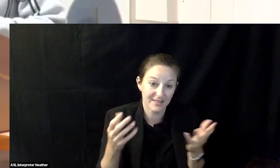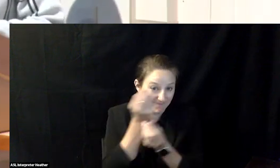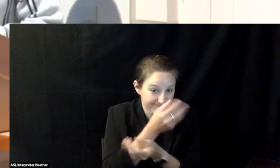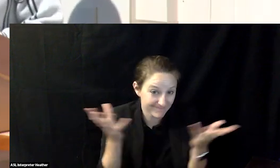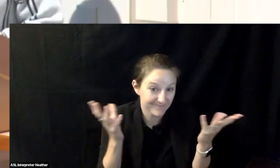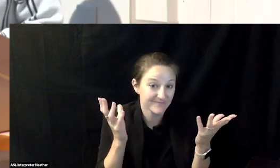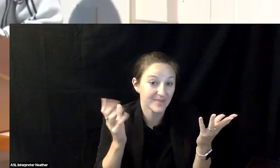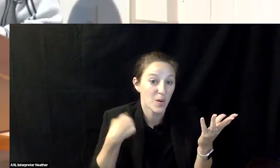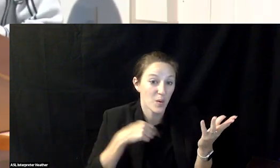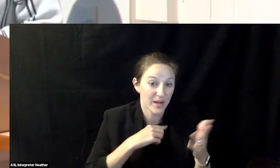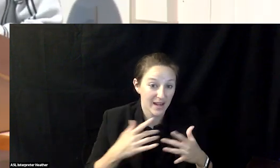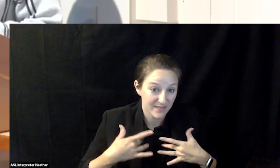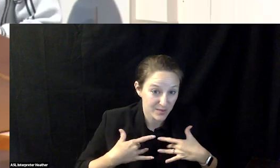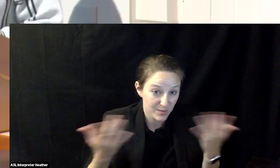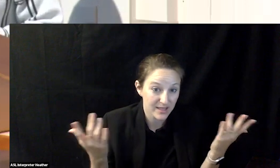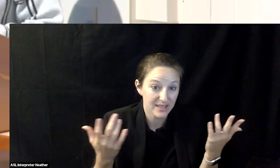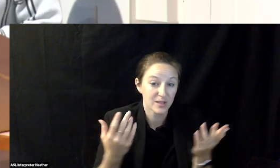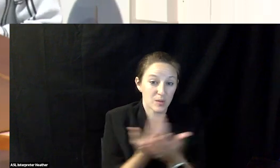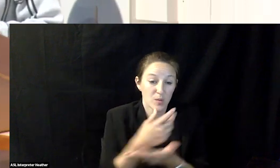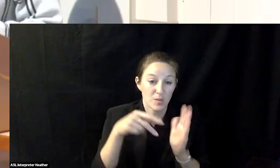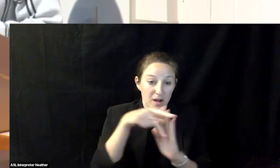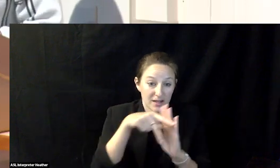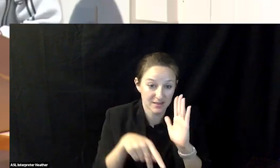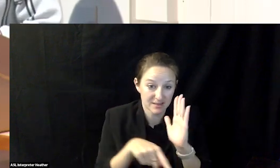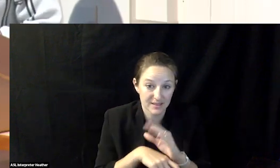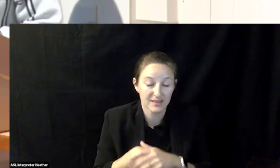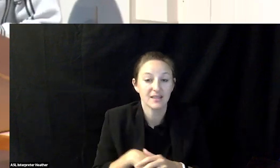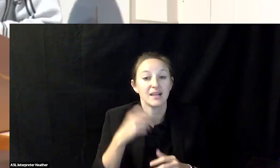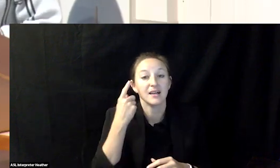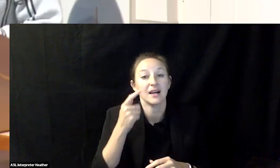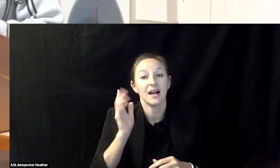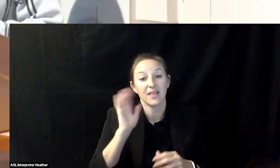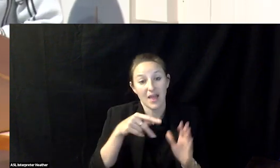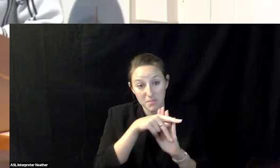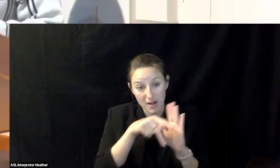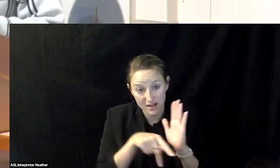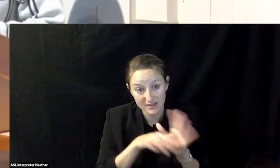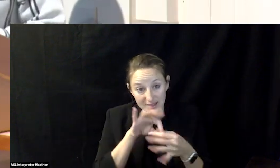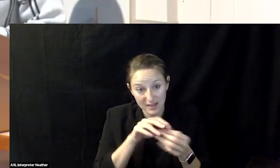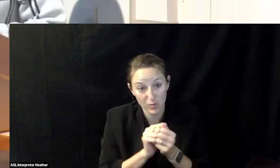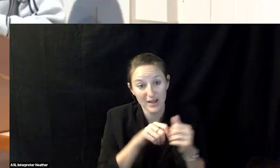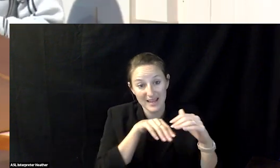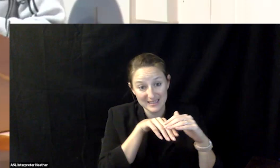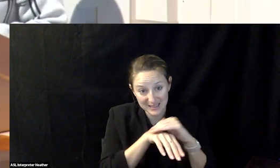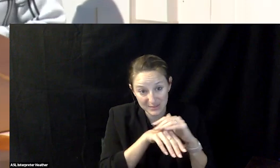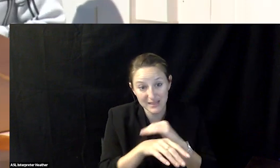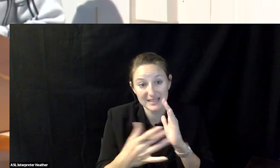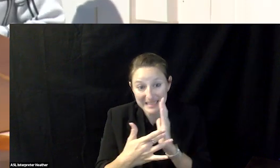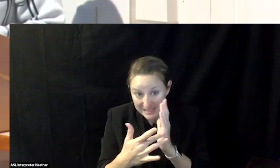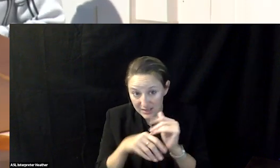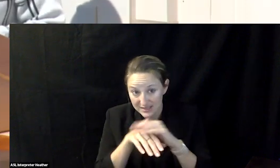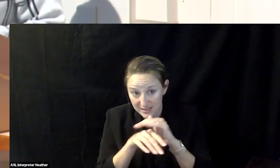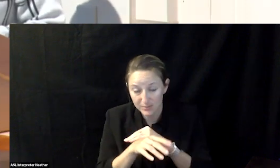am thrilled that this is an example of how we can come together and drive accessibility forward. It is